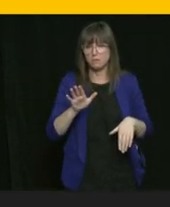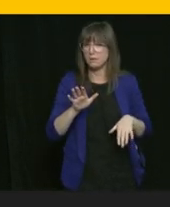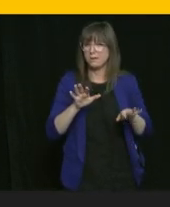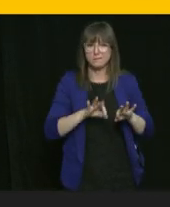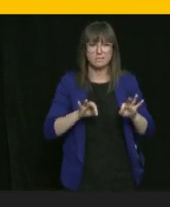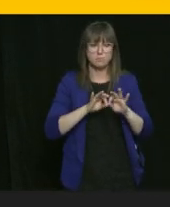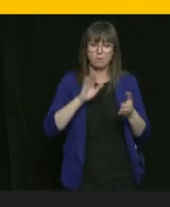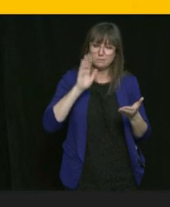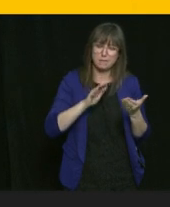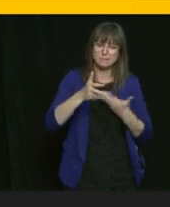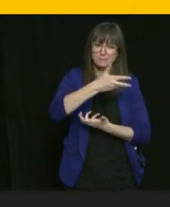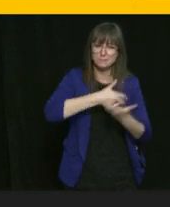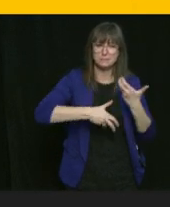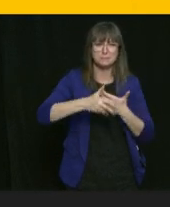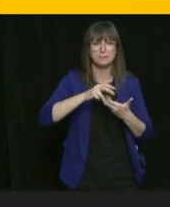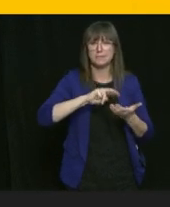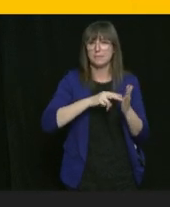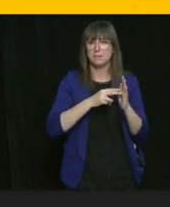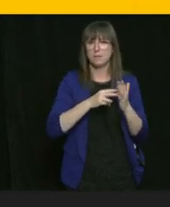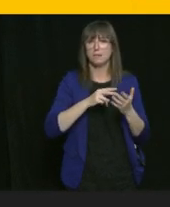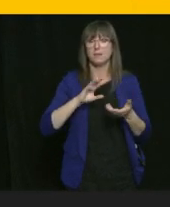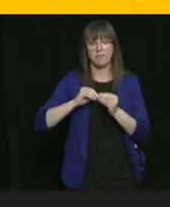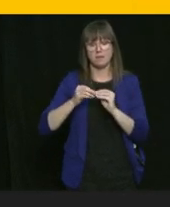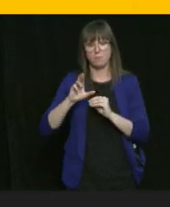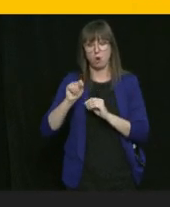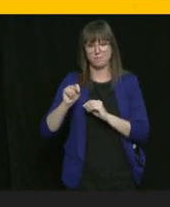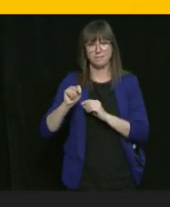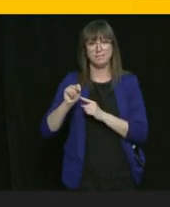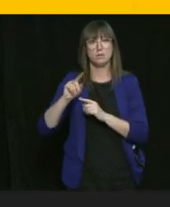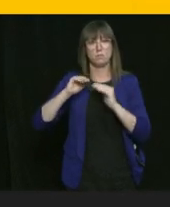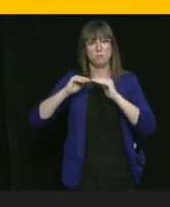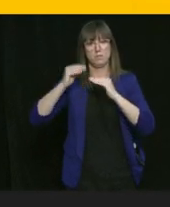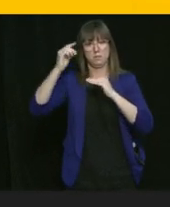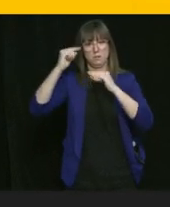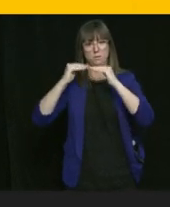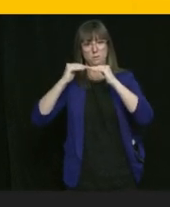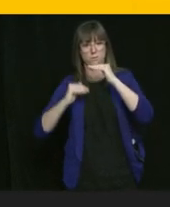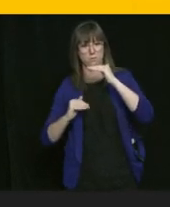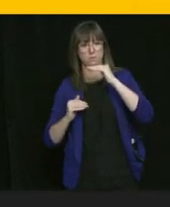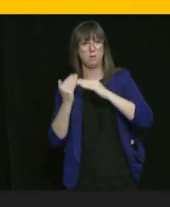virus to spread to bring the RT consistently below one.